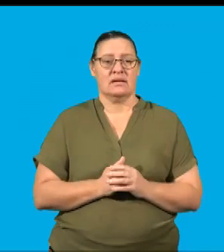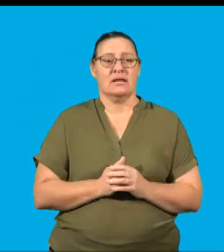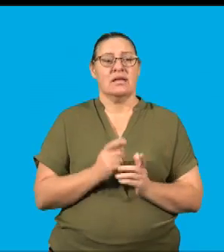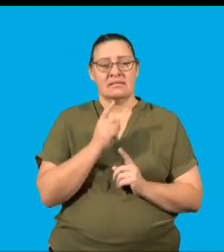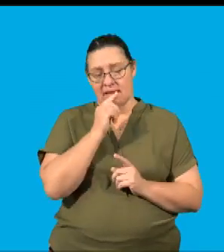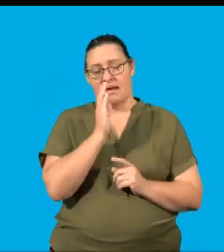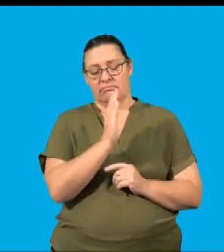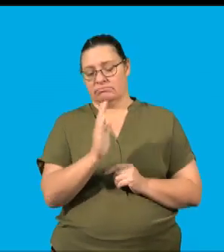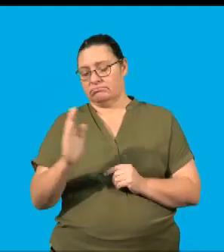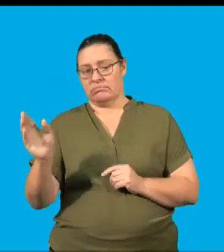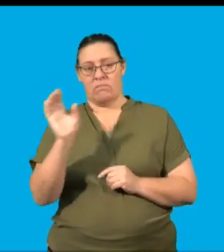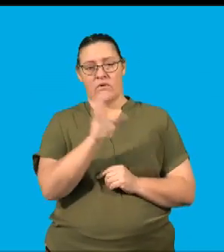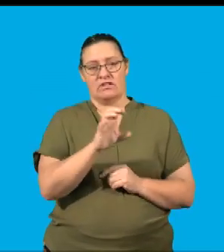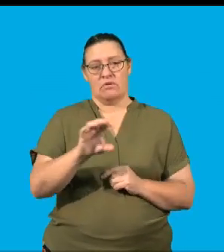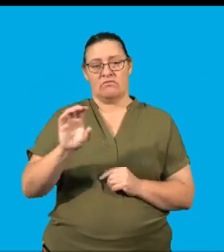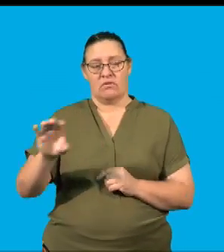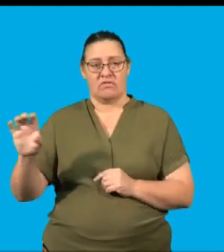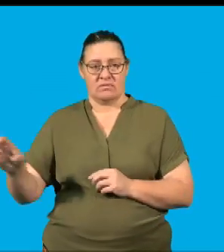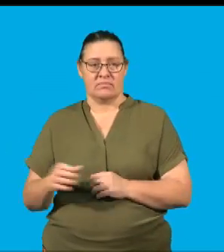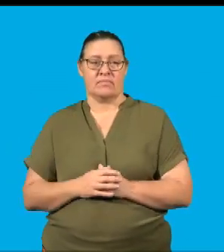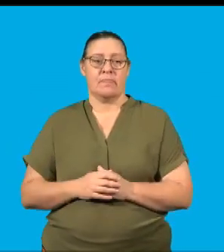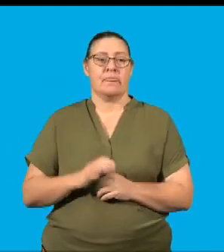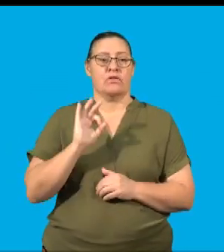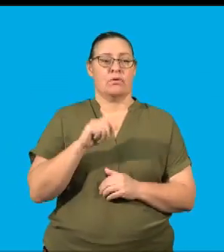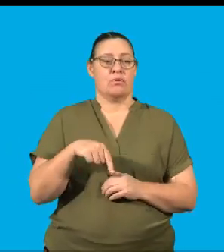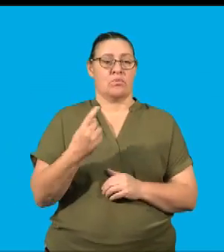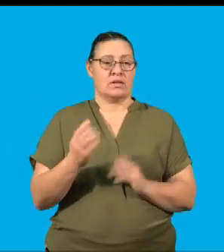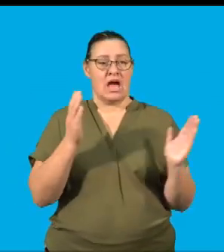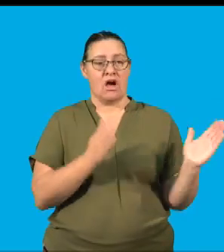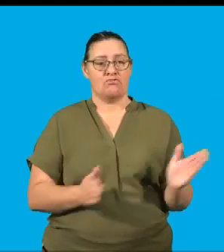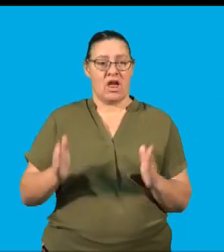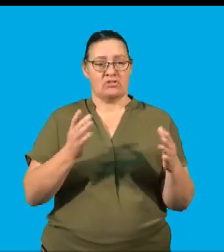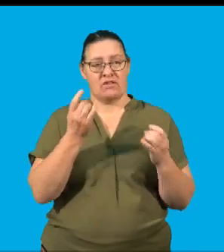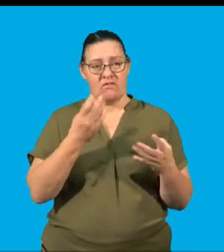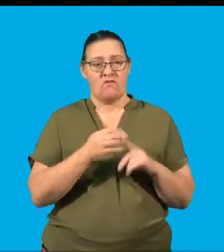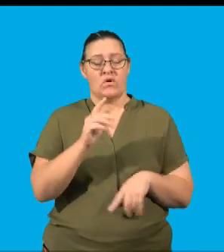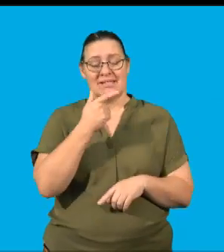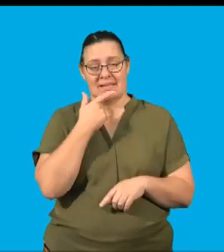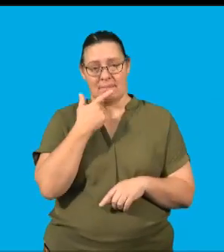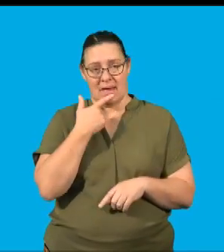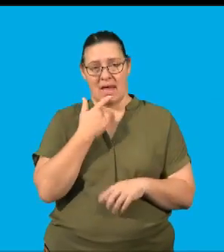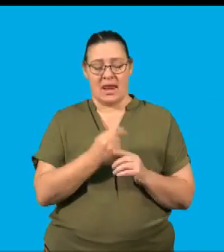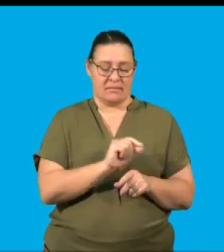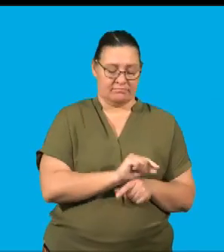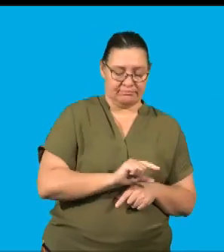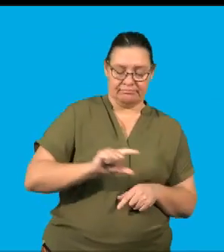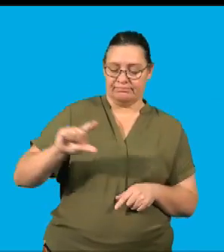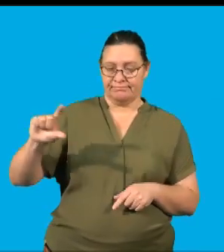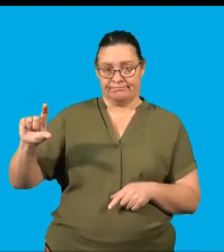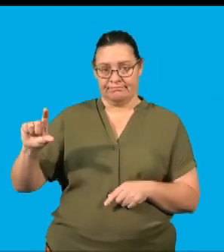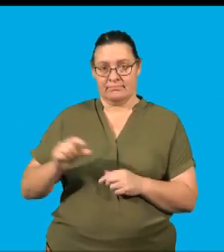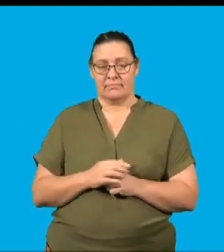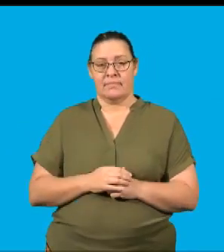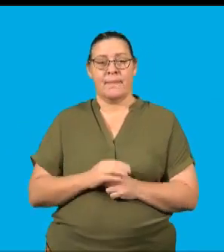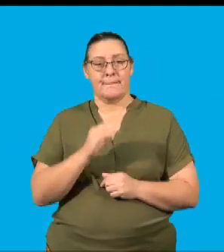other provinces. 3.1, arrange the data for December in ascending order,